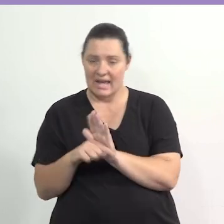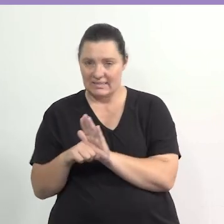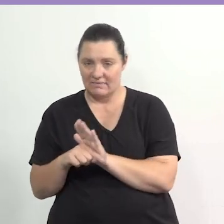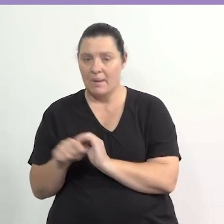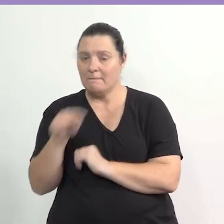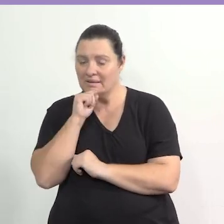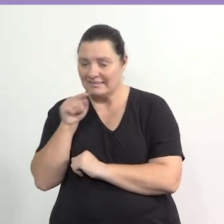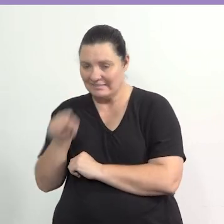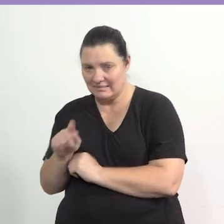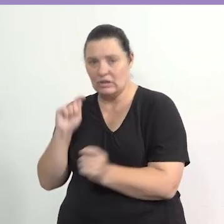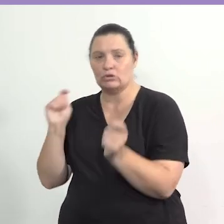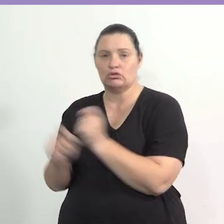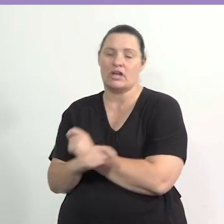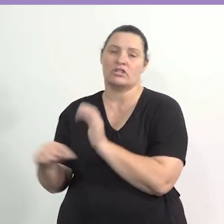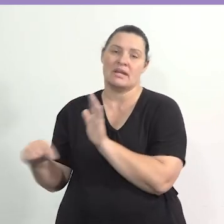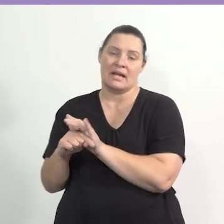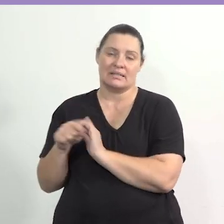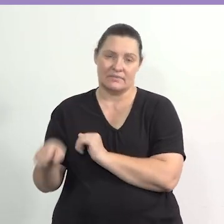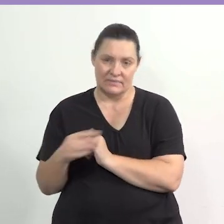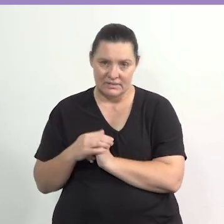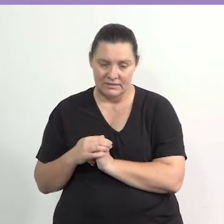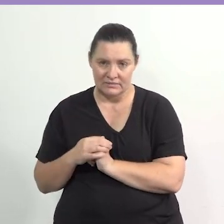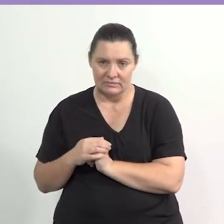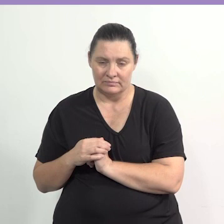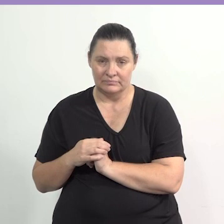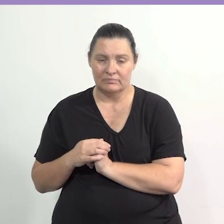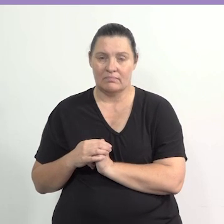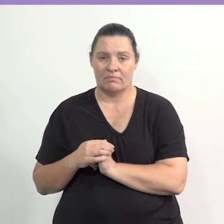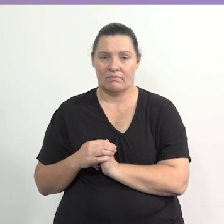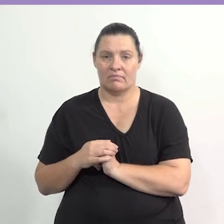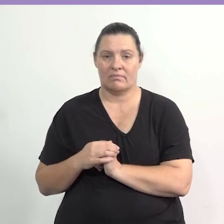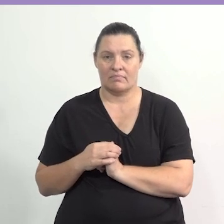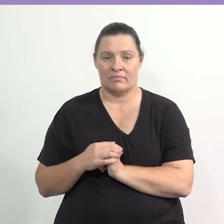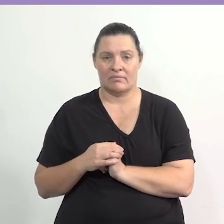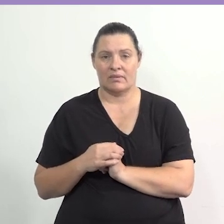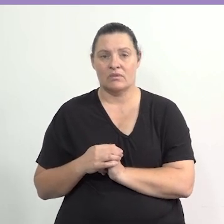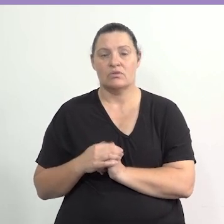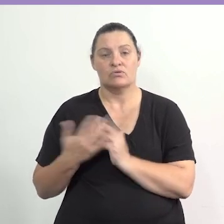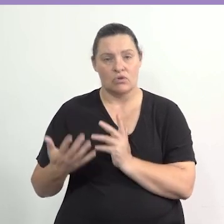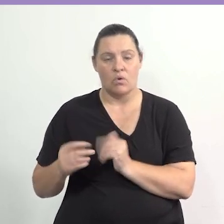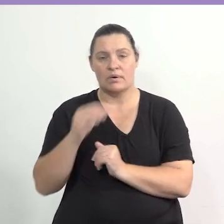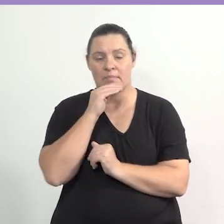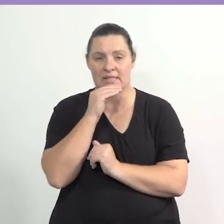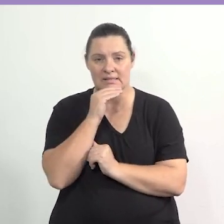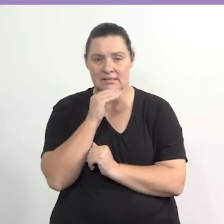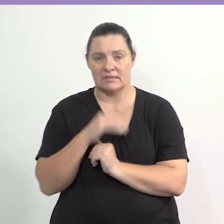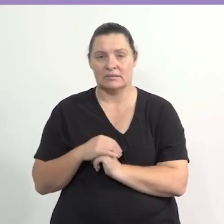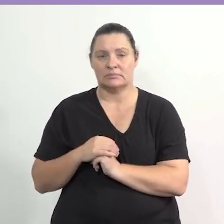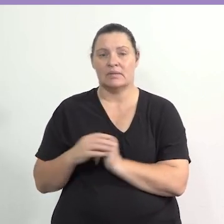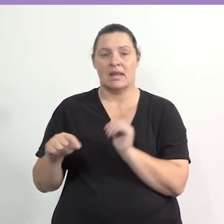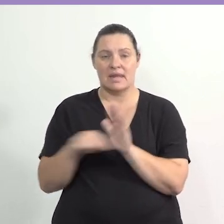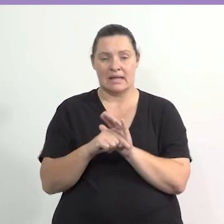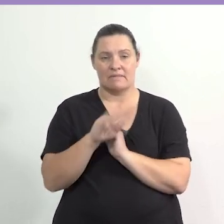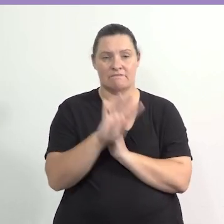a positive number multiplied by a negative number. And we know there that the answer is going to be negative. So this means